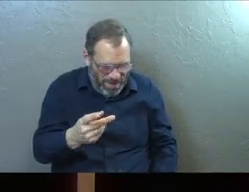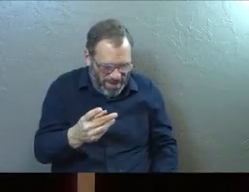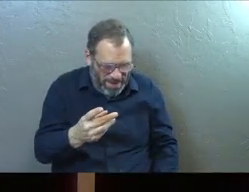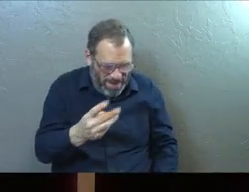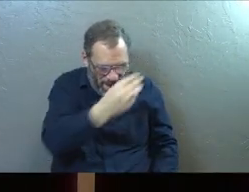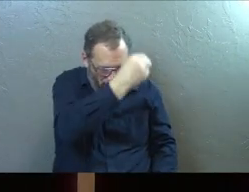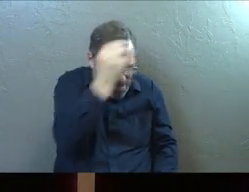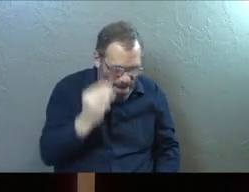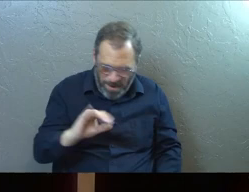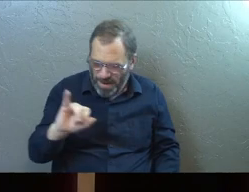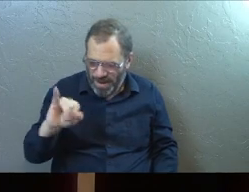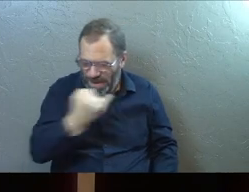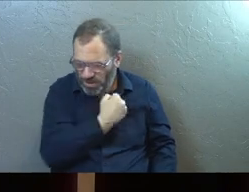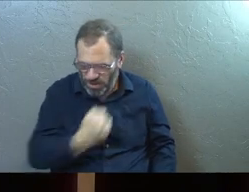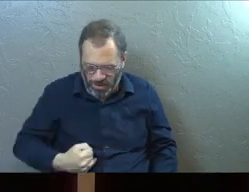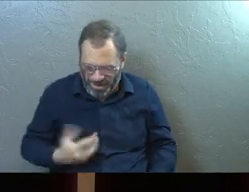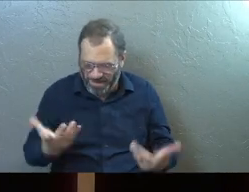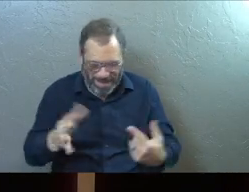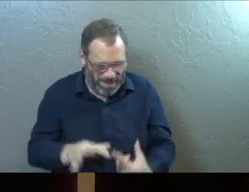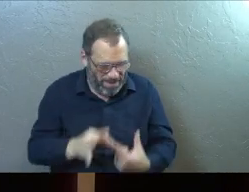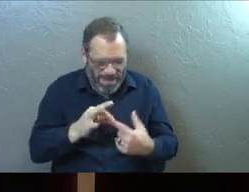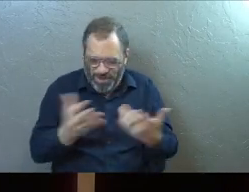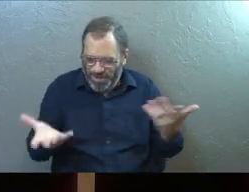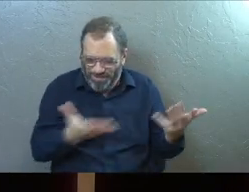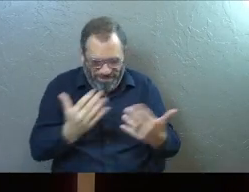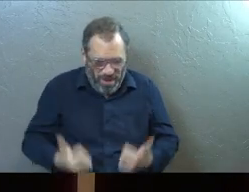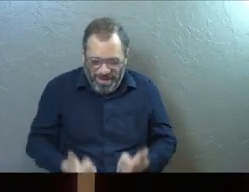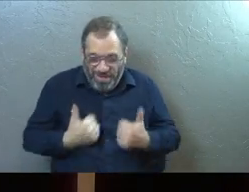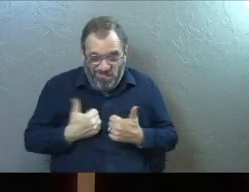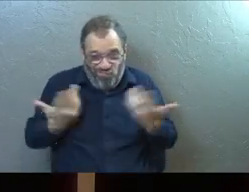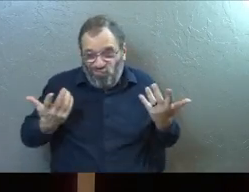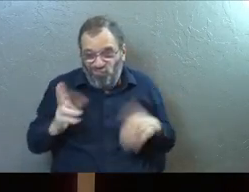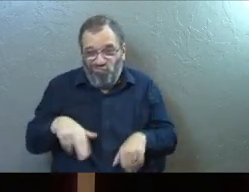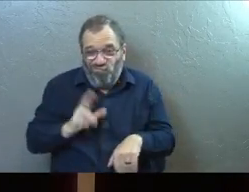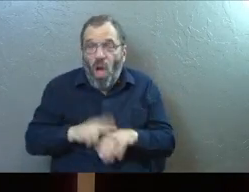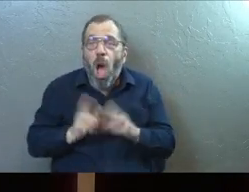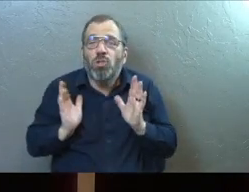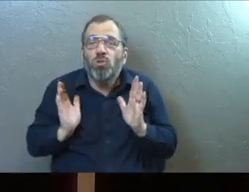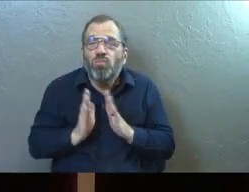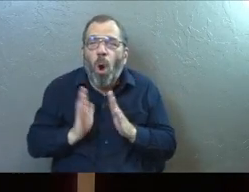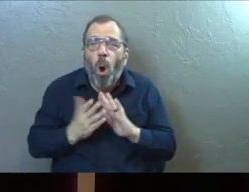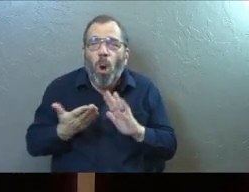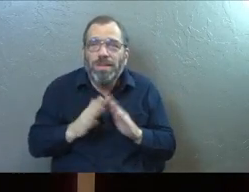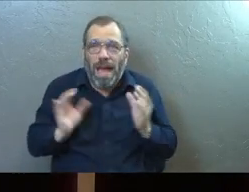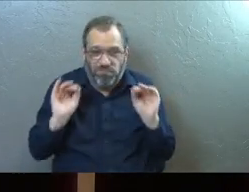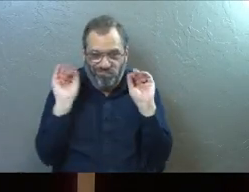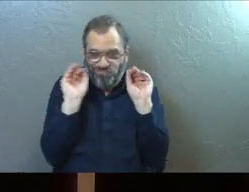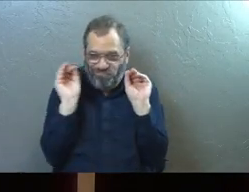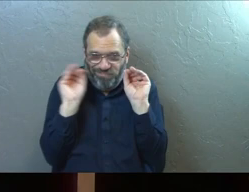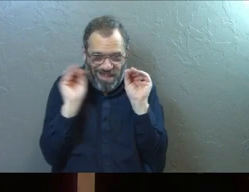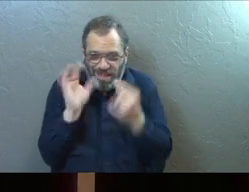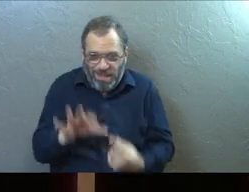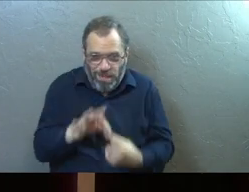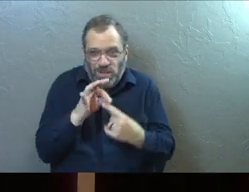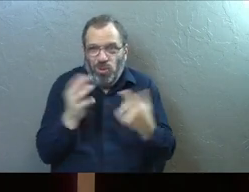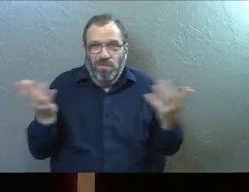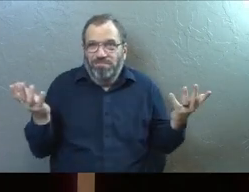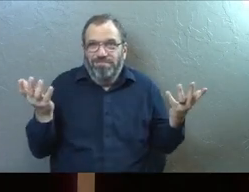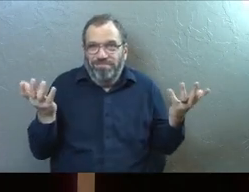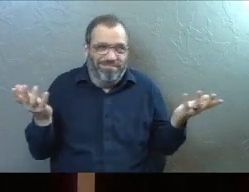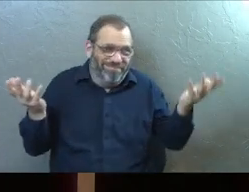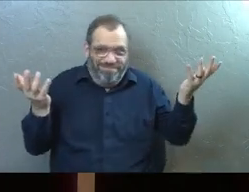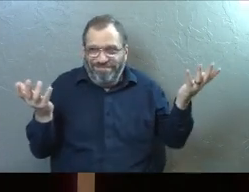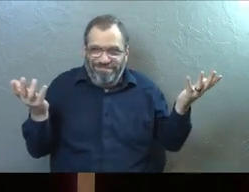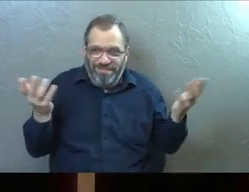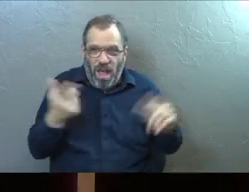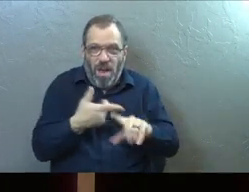just, there's nothing special about them. They're just living their life in a small little town that has nothing special about it. Like,